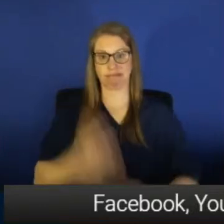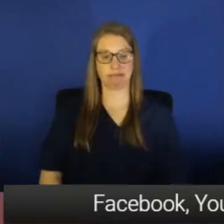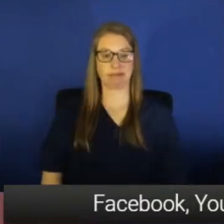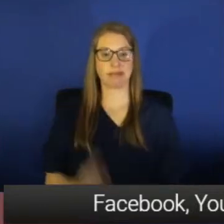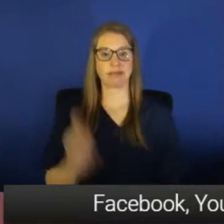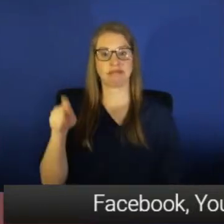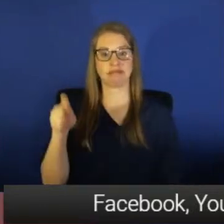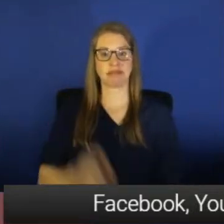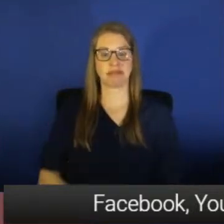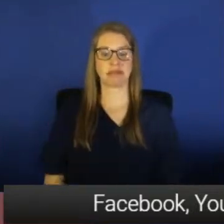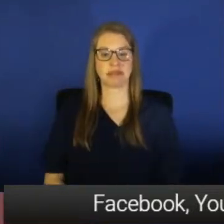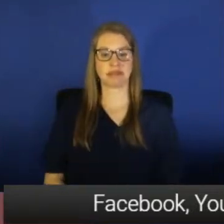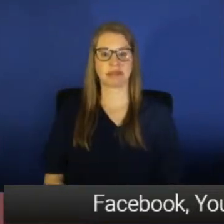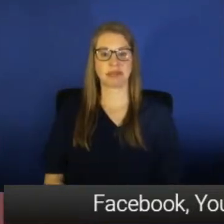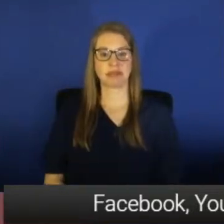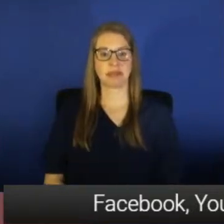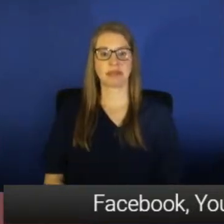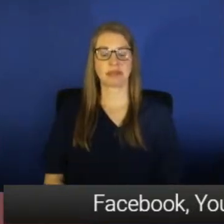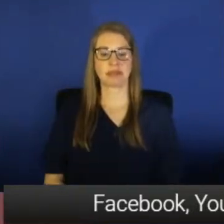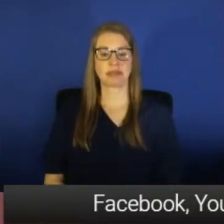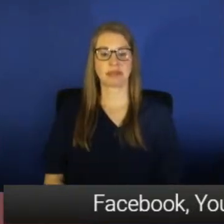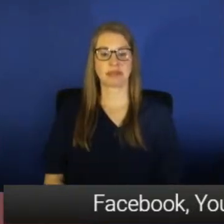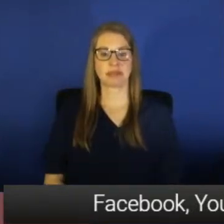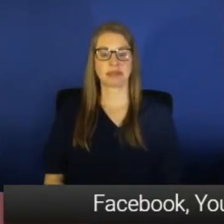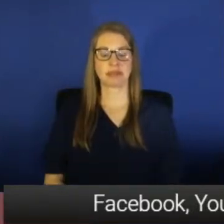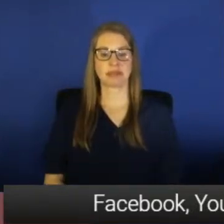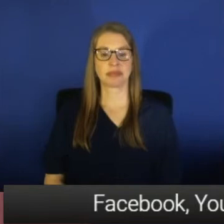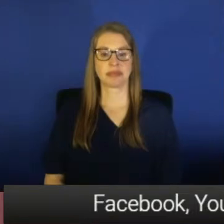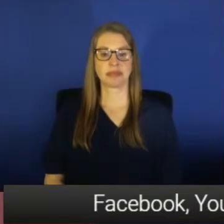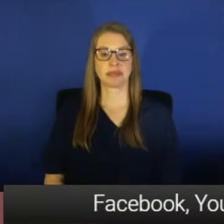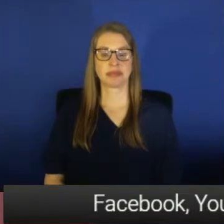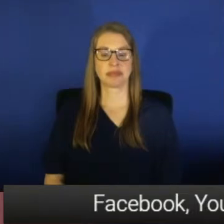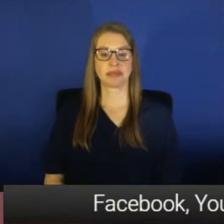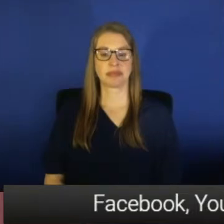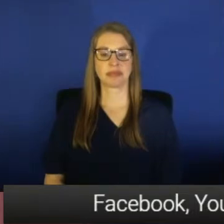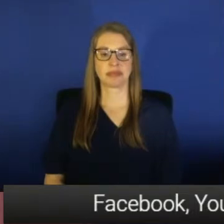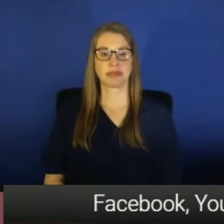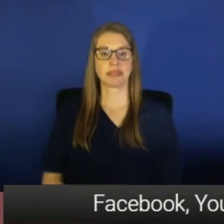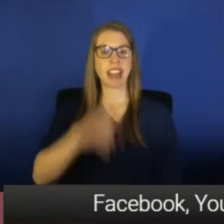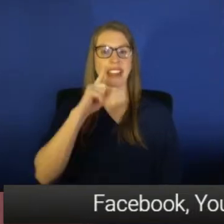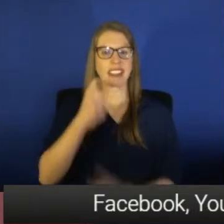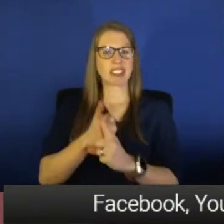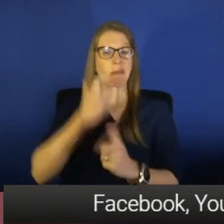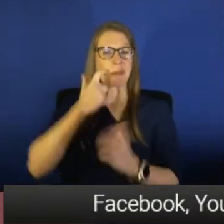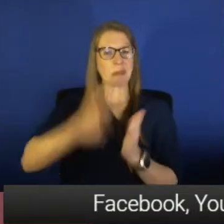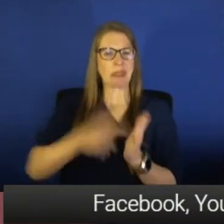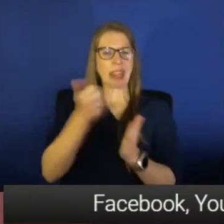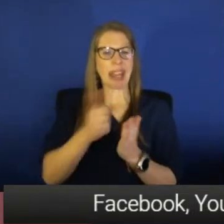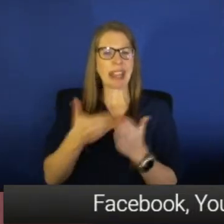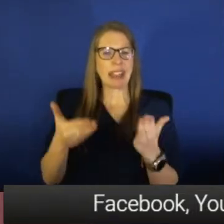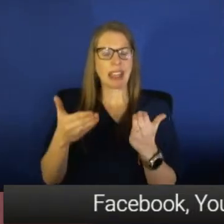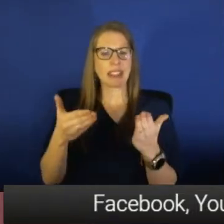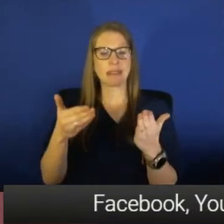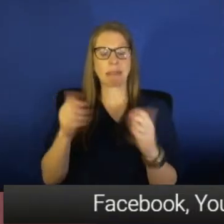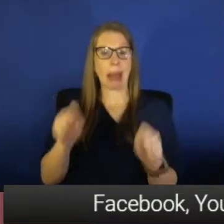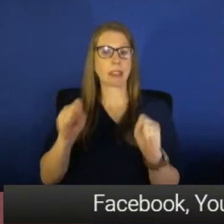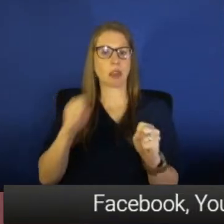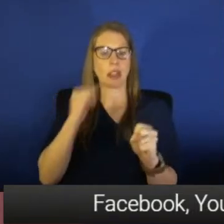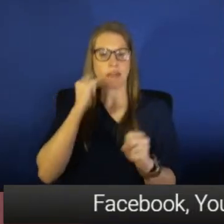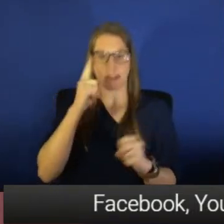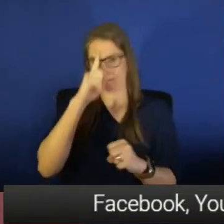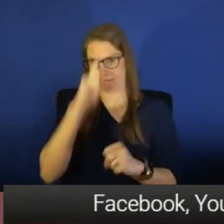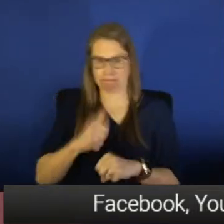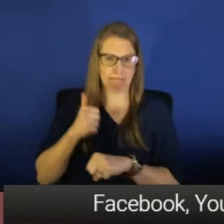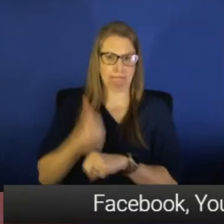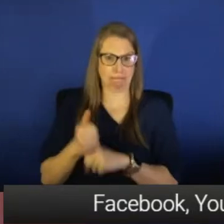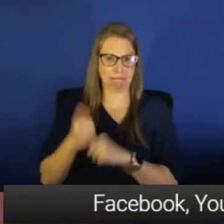Well, I think first and foremost, I think you saw that sort of anything's possible if you put your mind to it and you commit to it. And it